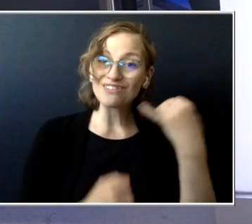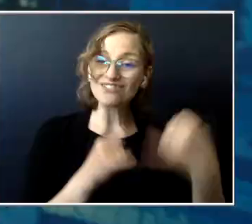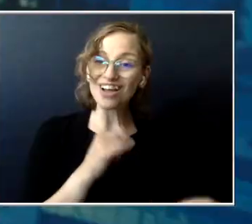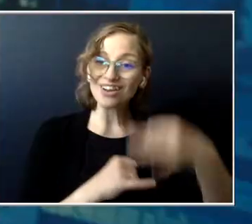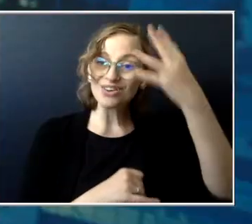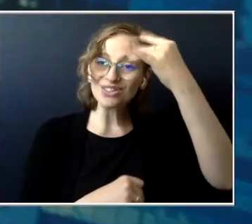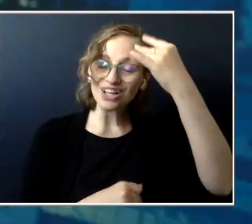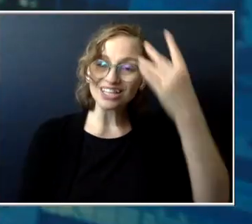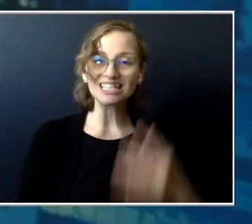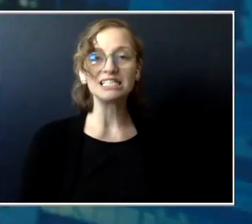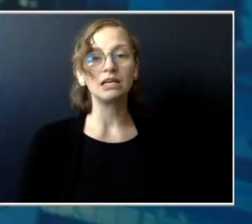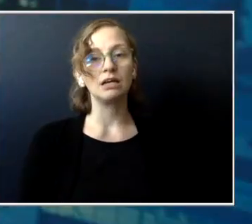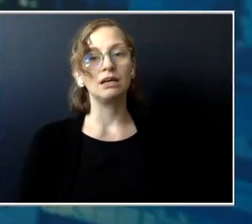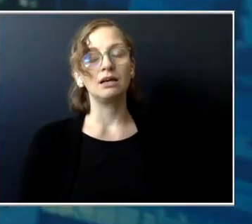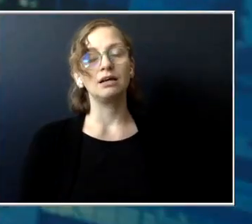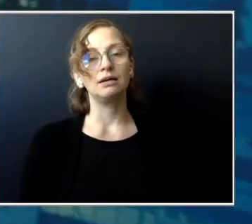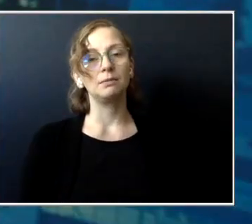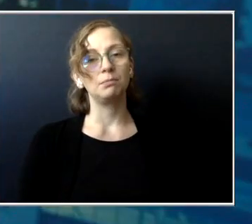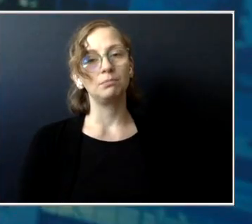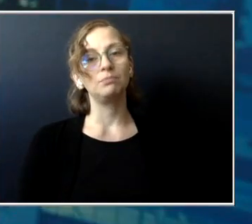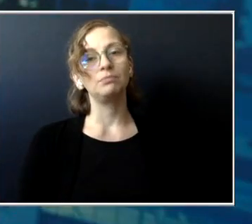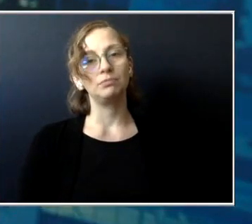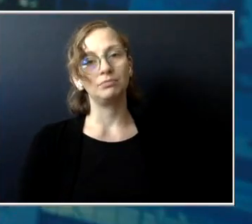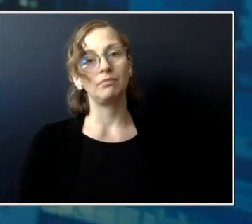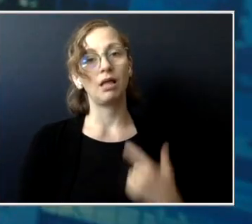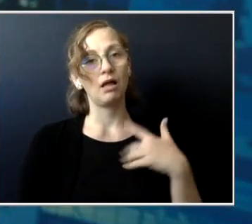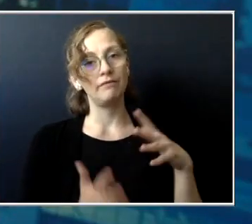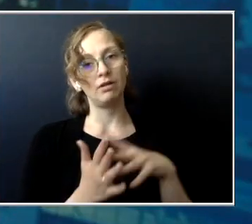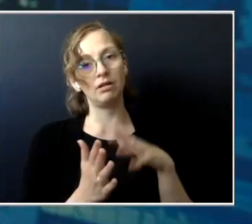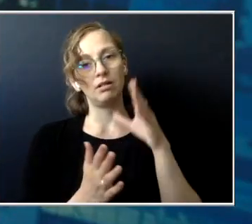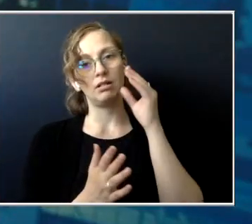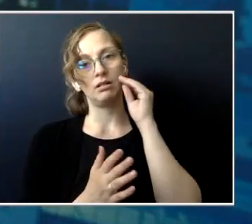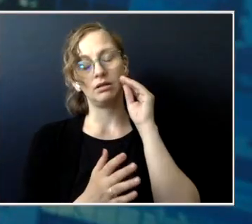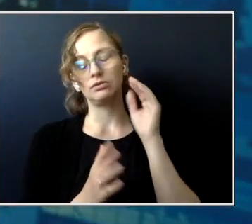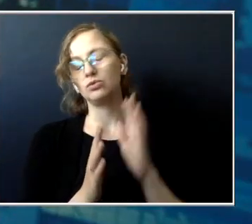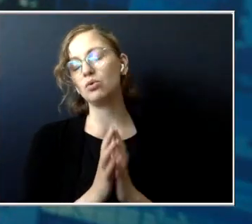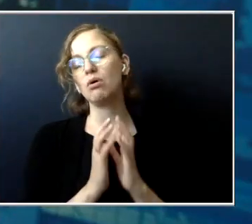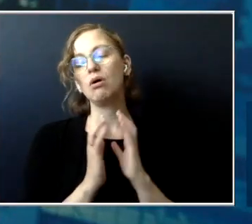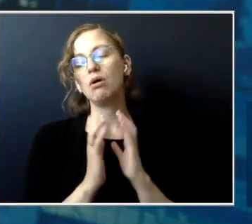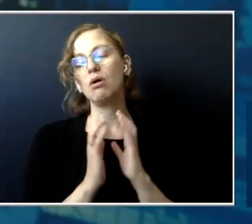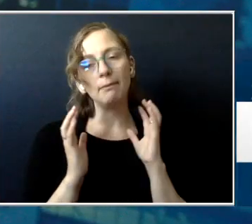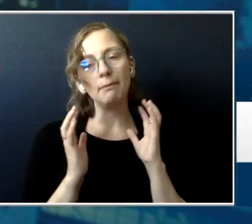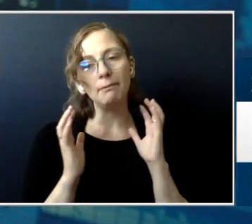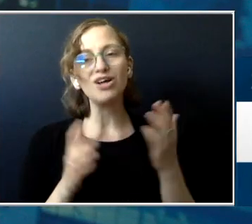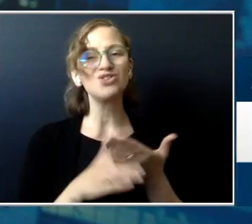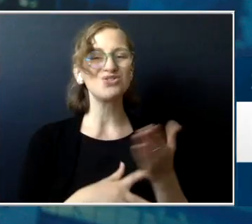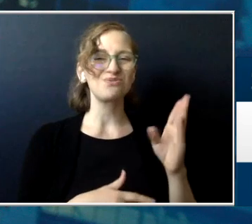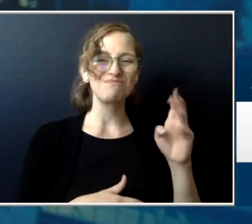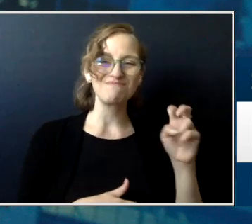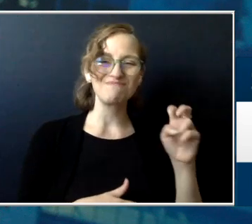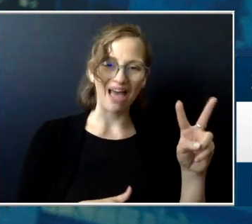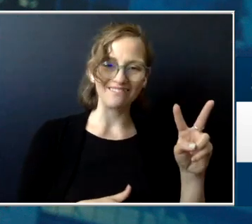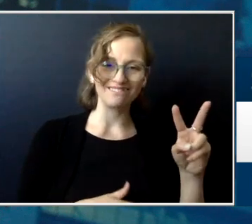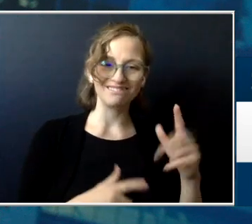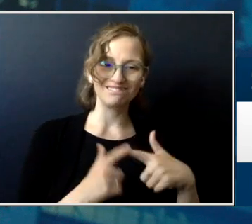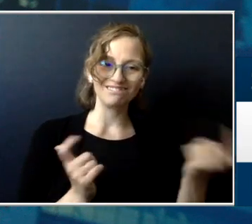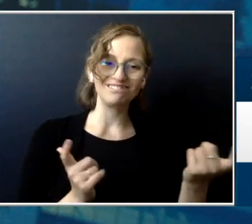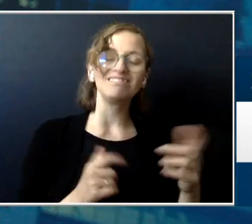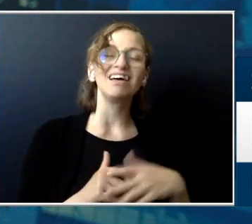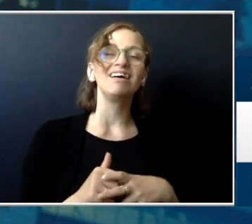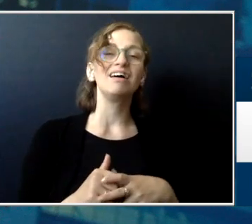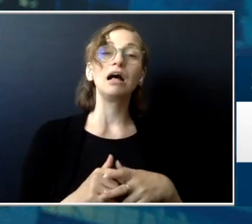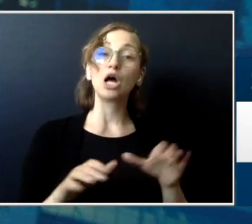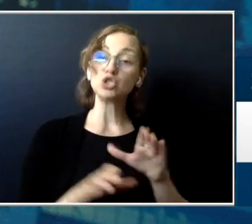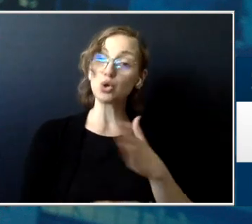say, I've learned so much through Bev and stuff like I do my own